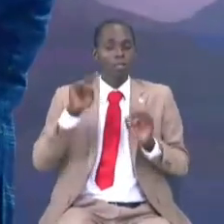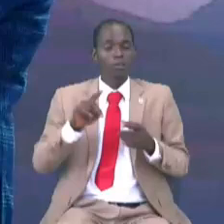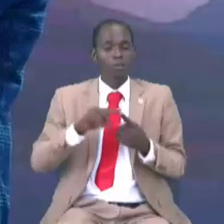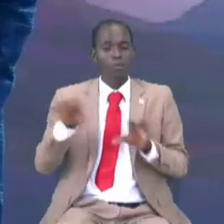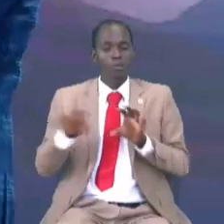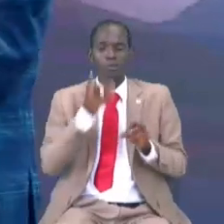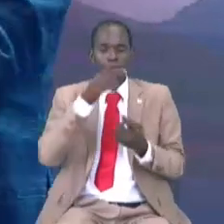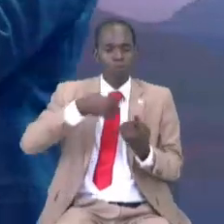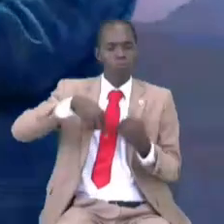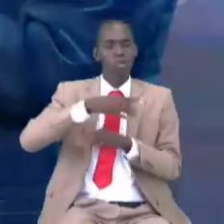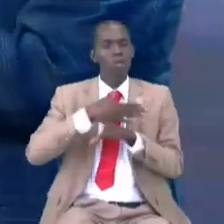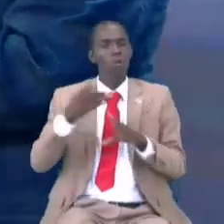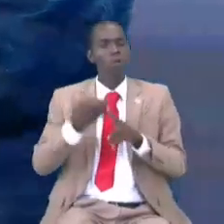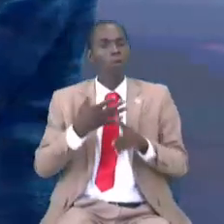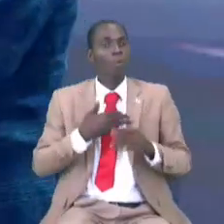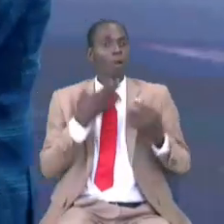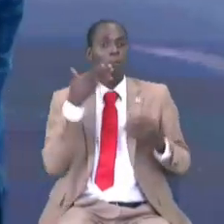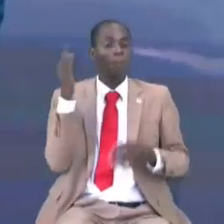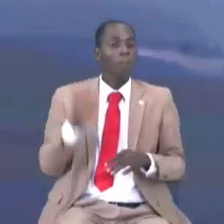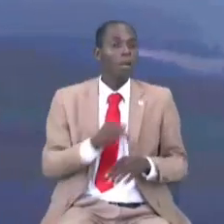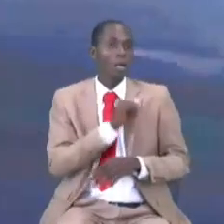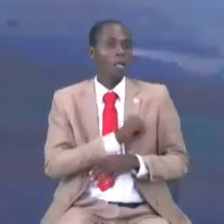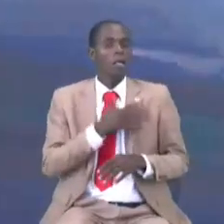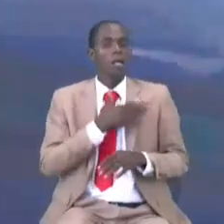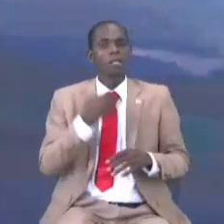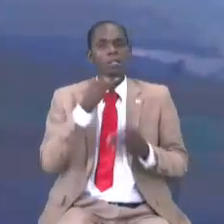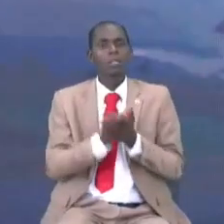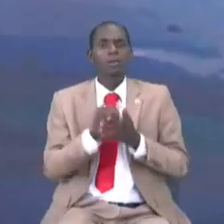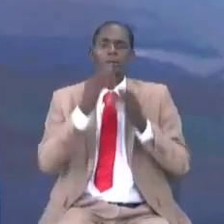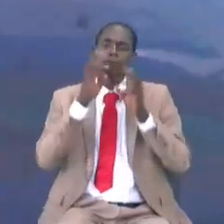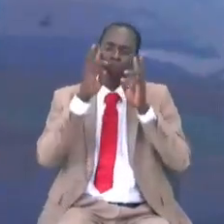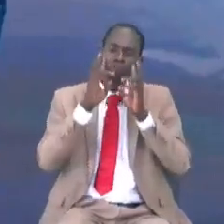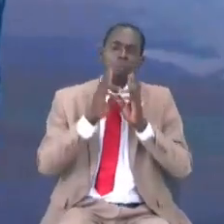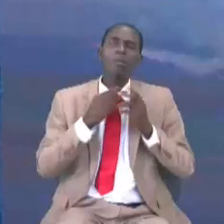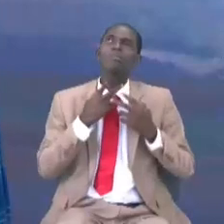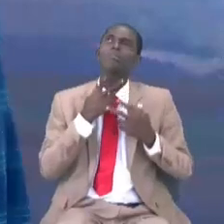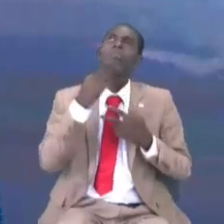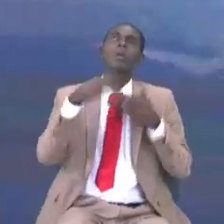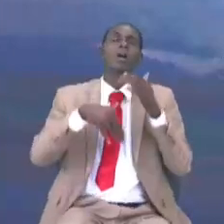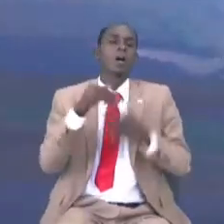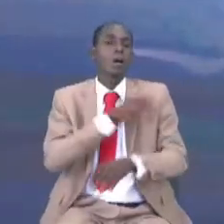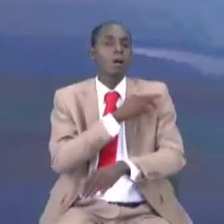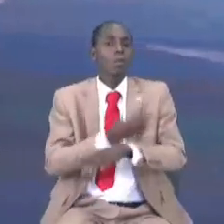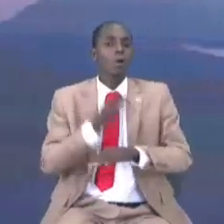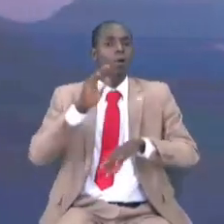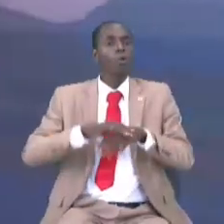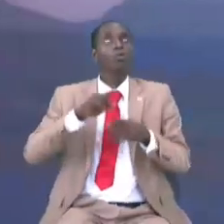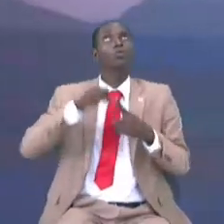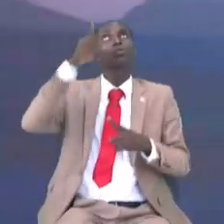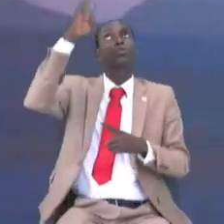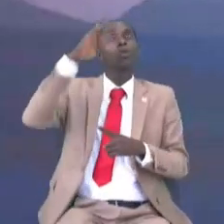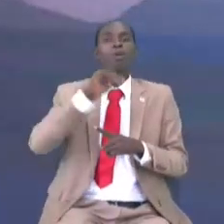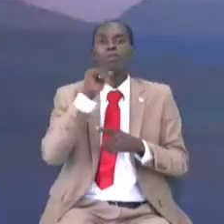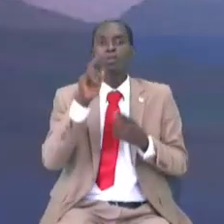mightily unto God, not unto an idol, because Jonah represented the God of